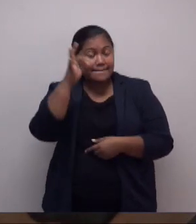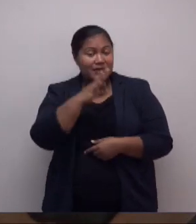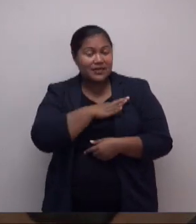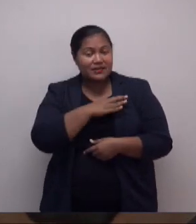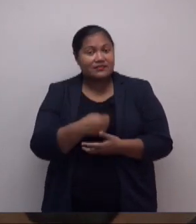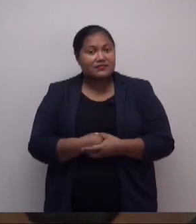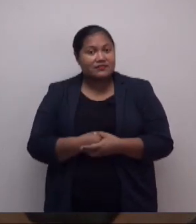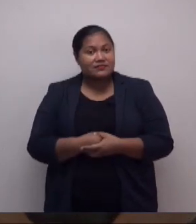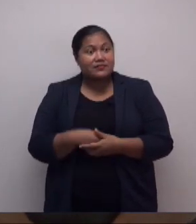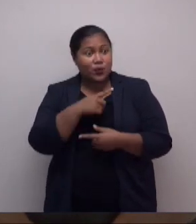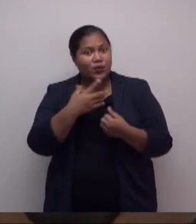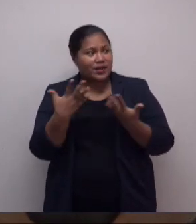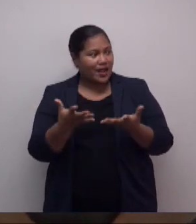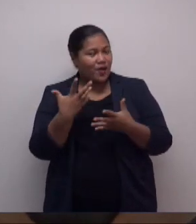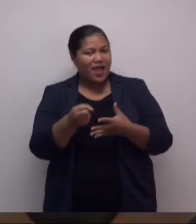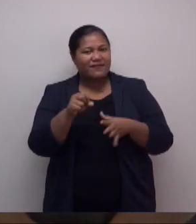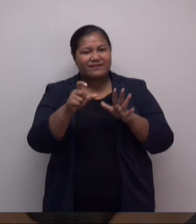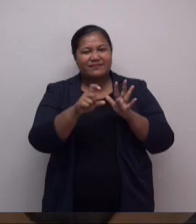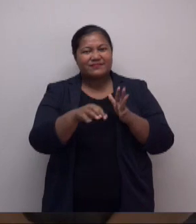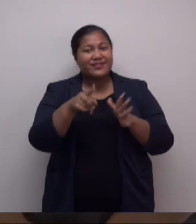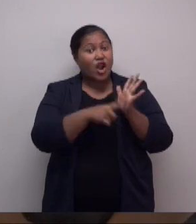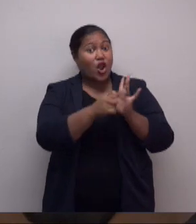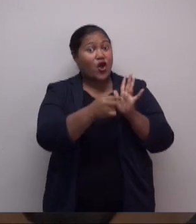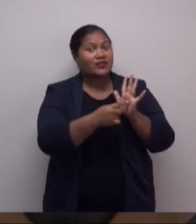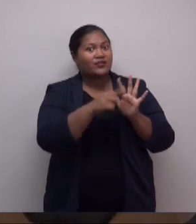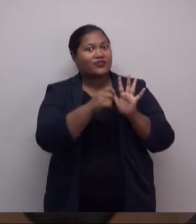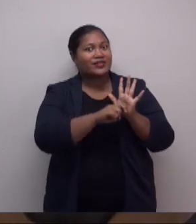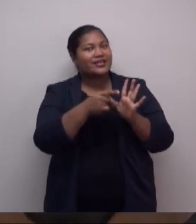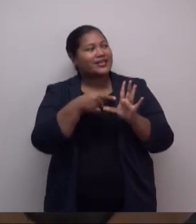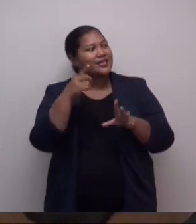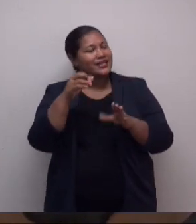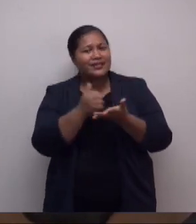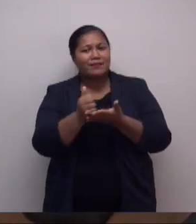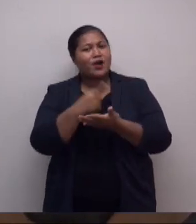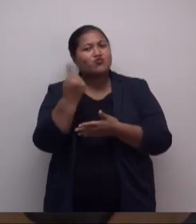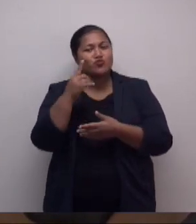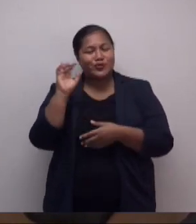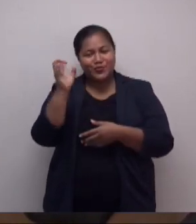we're set to run the draw. Now let us see who the winners will be.